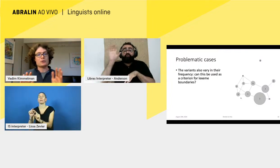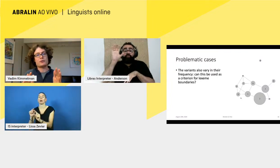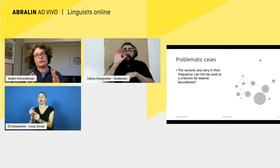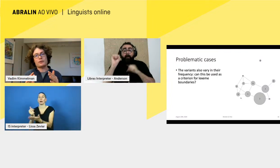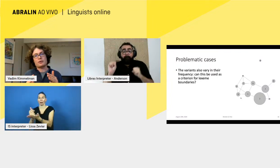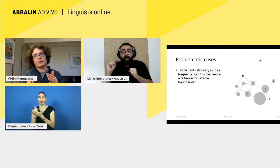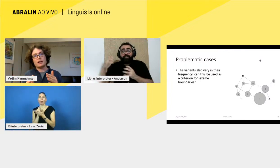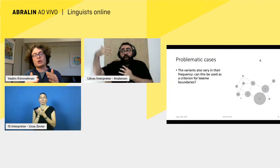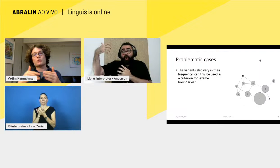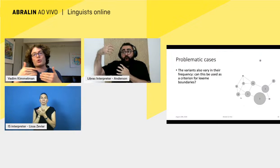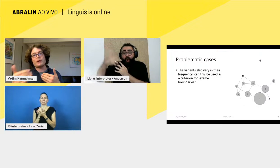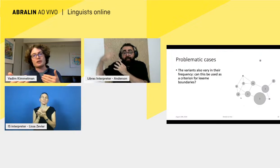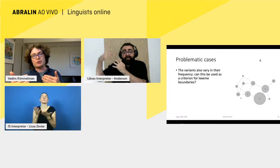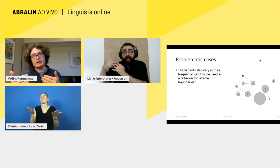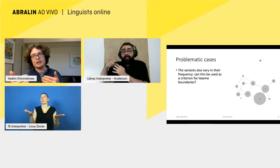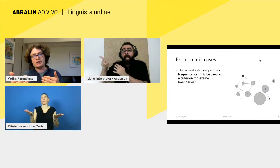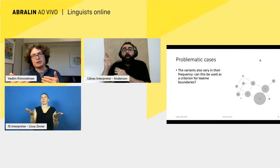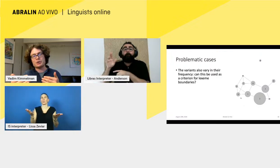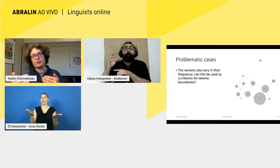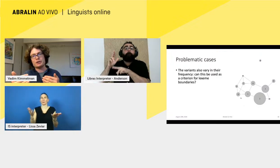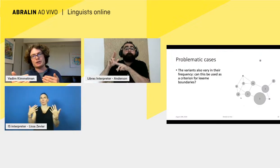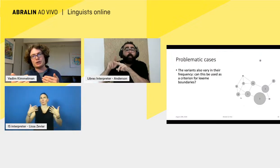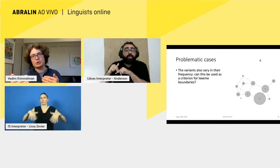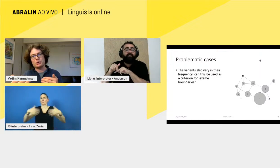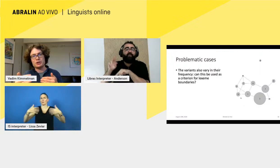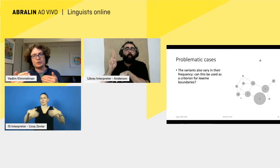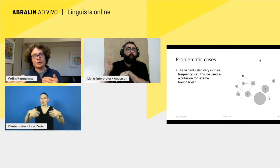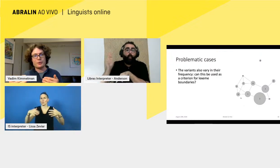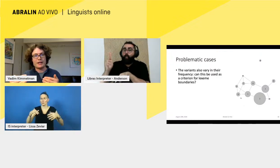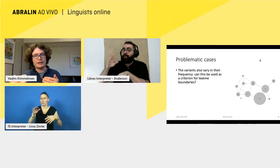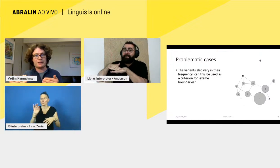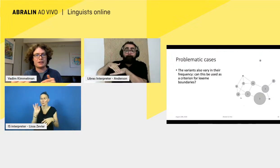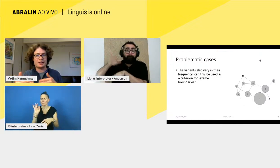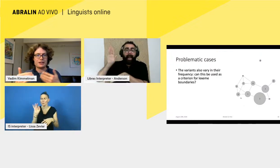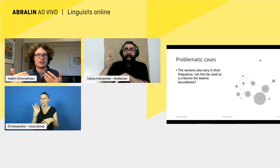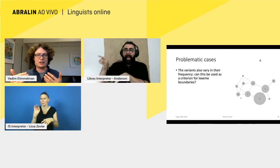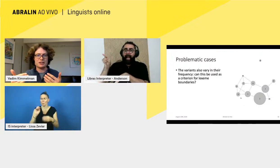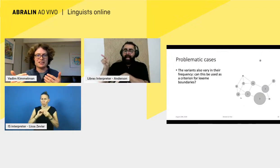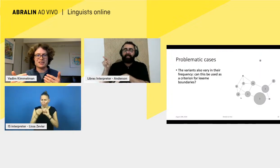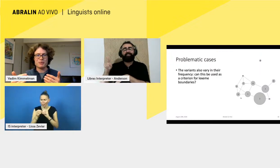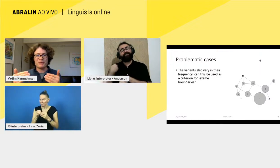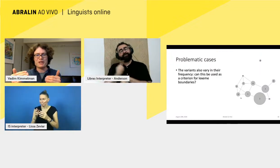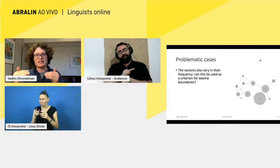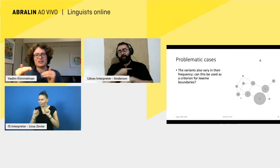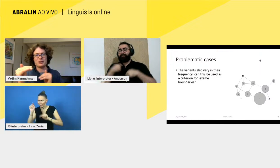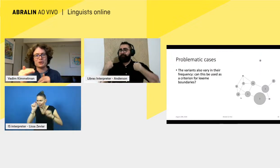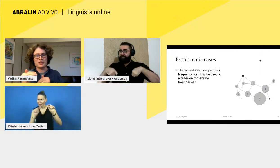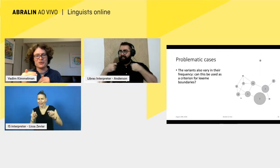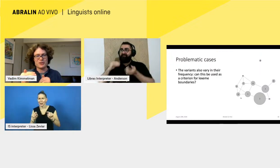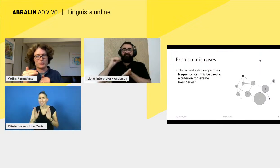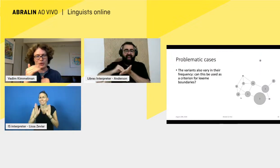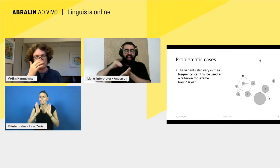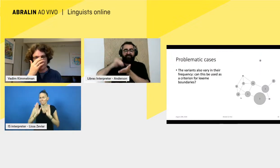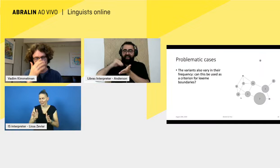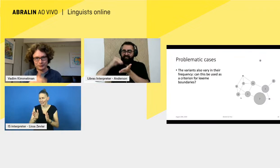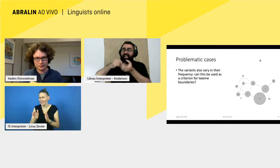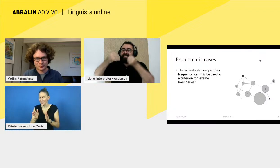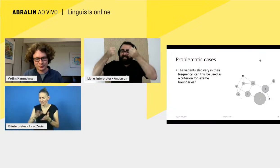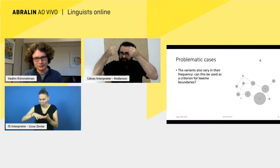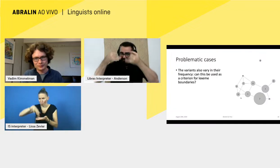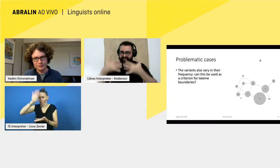Anyway, a lot more explanation of these issues is required, and that is my main conclusion for this